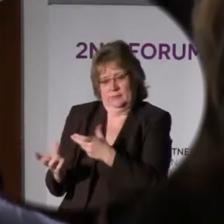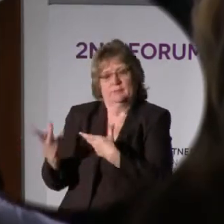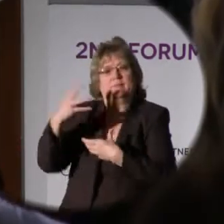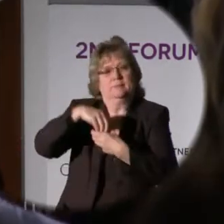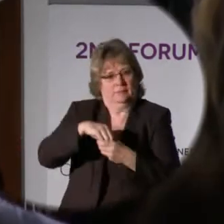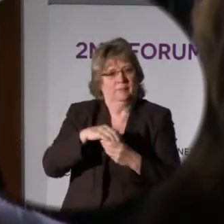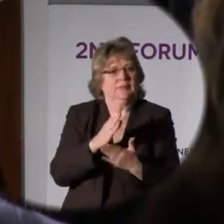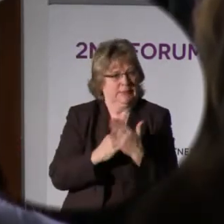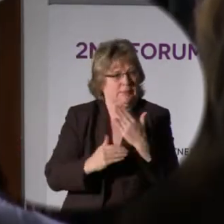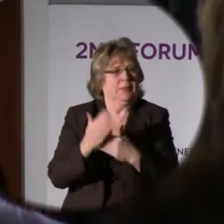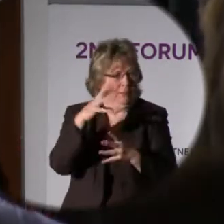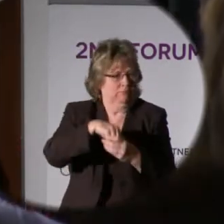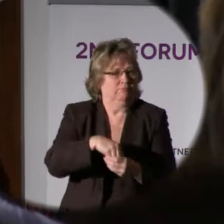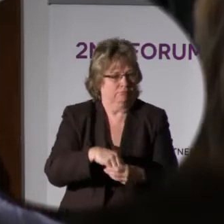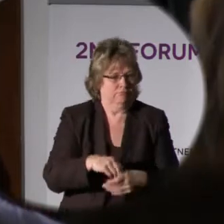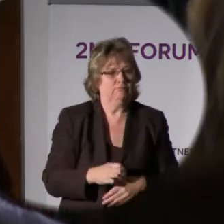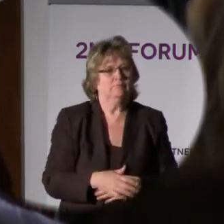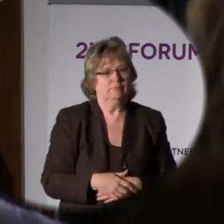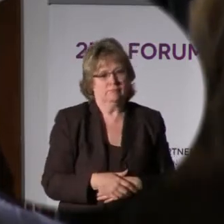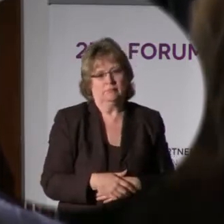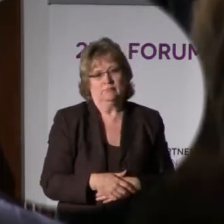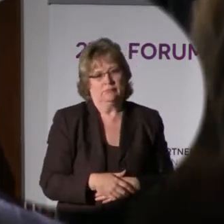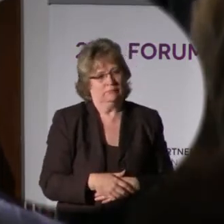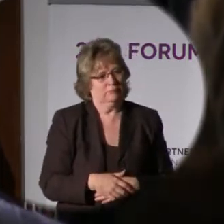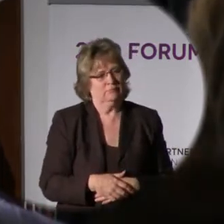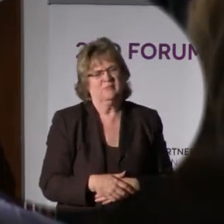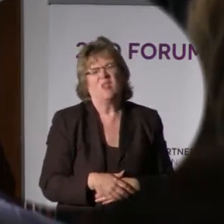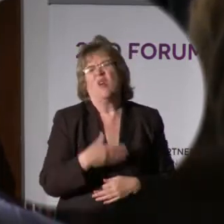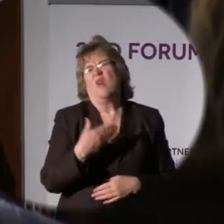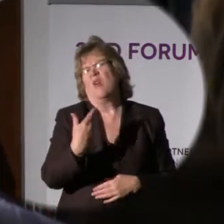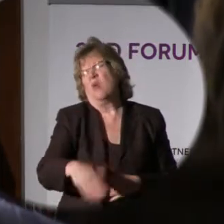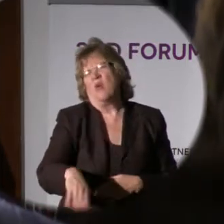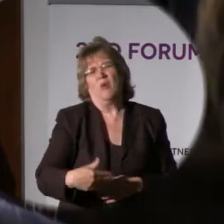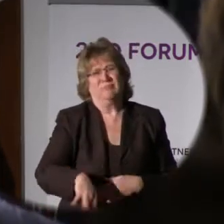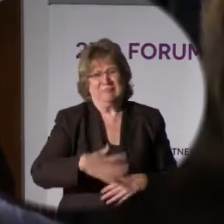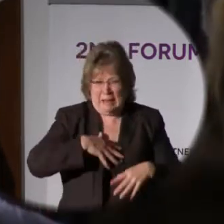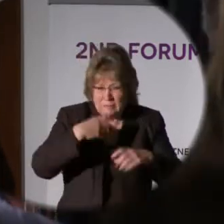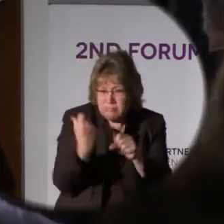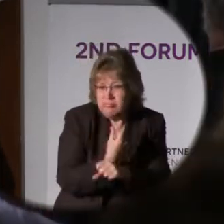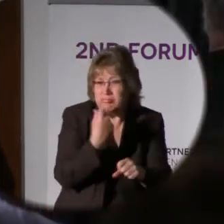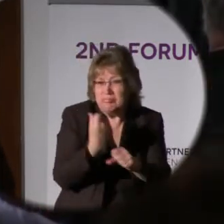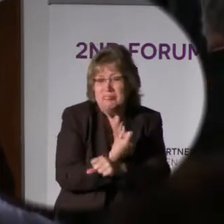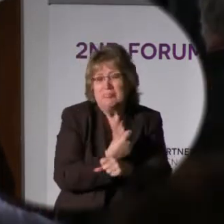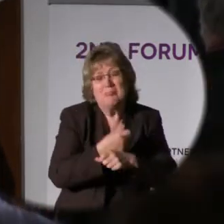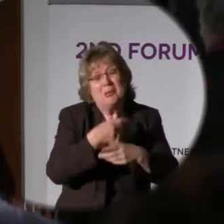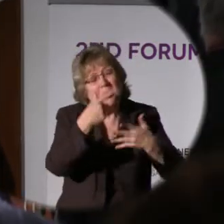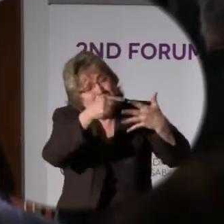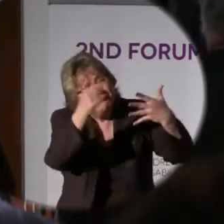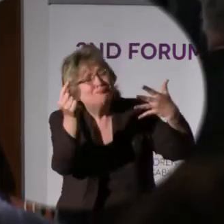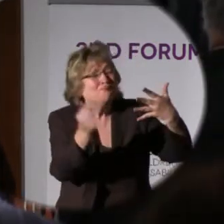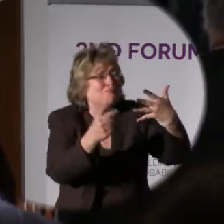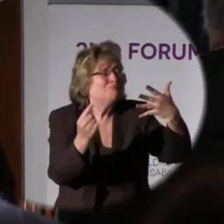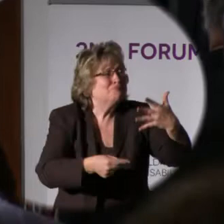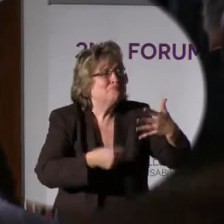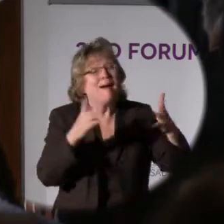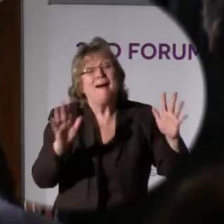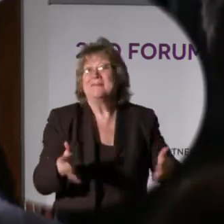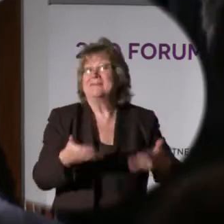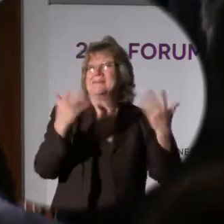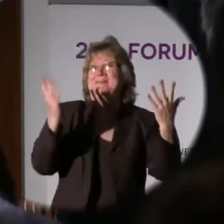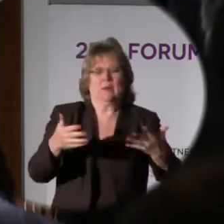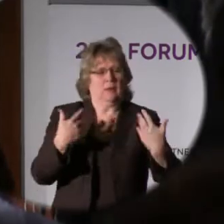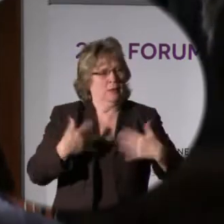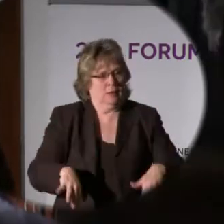challenges this sector is facing, with which include resource constraints. In conclusion, I would